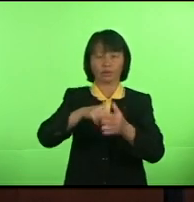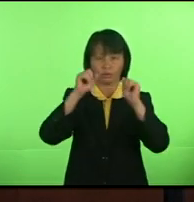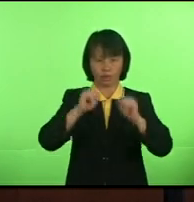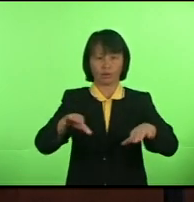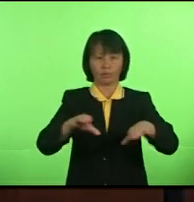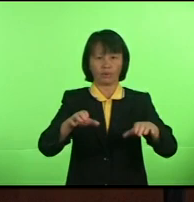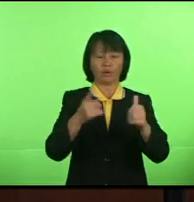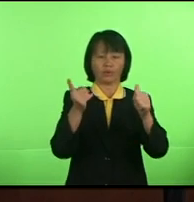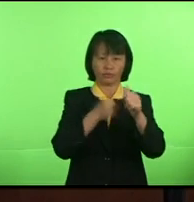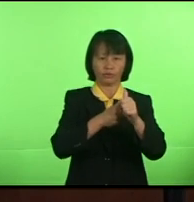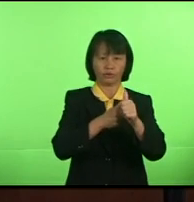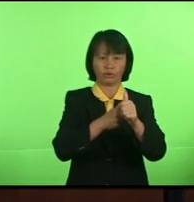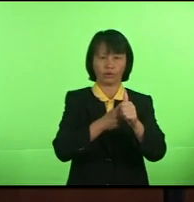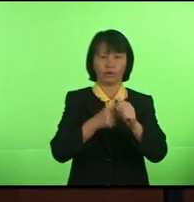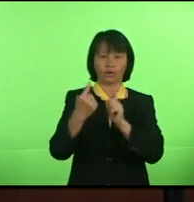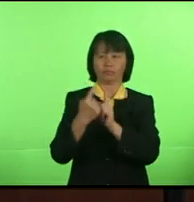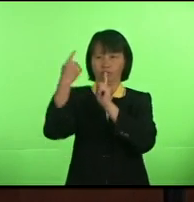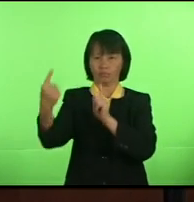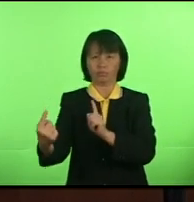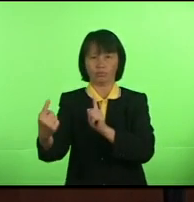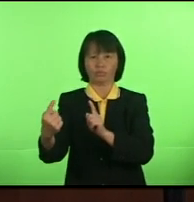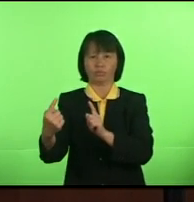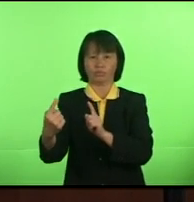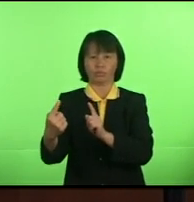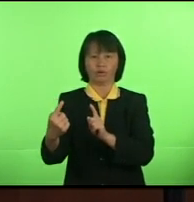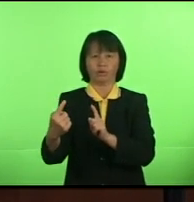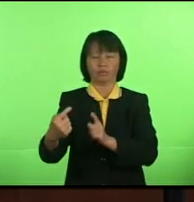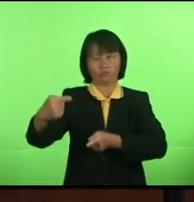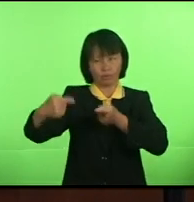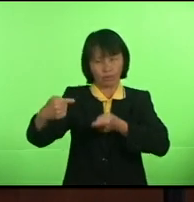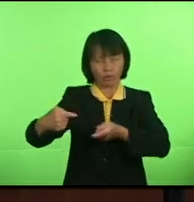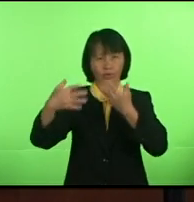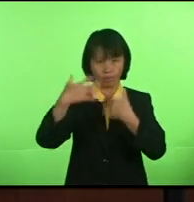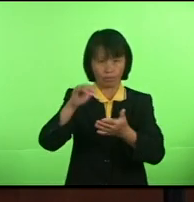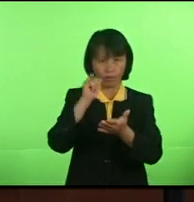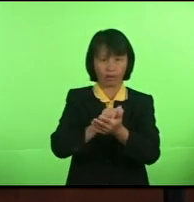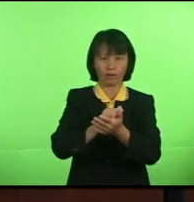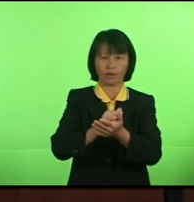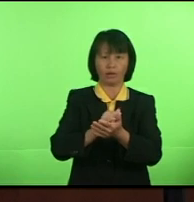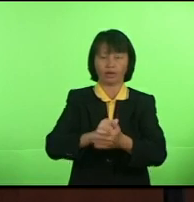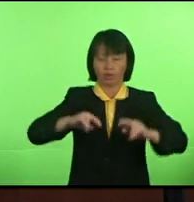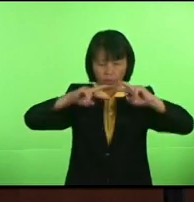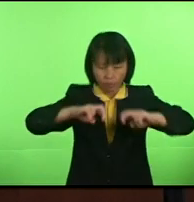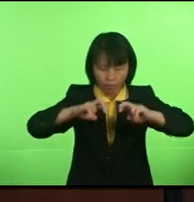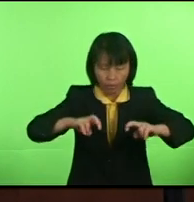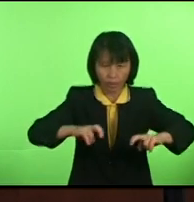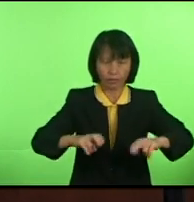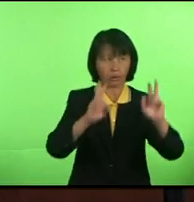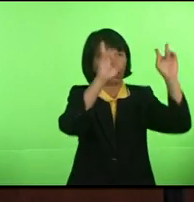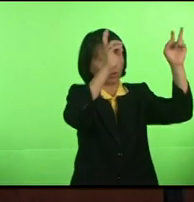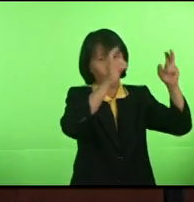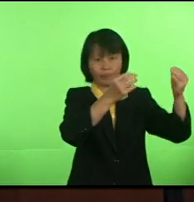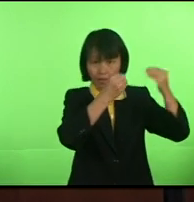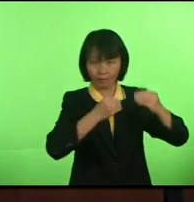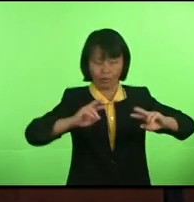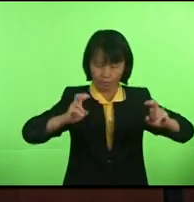done firstly by taking the opposing side for a moment. Then by doing a thorough research on the topic, and